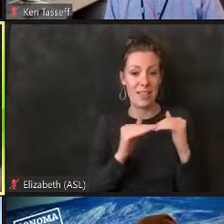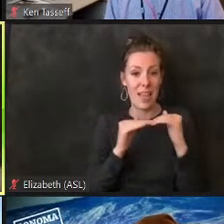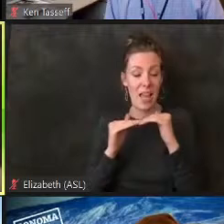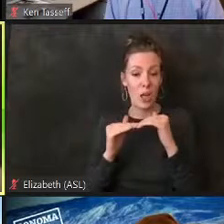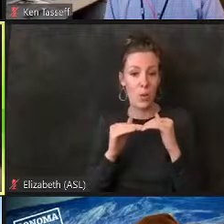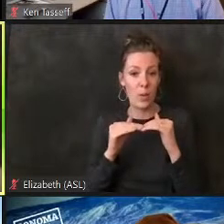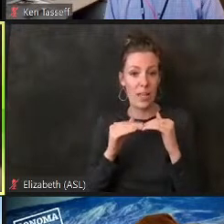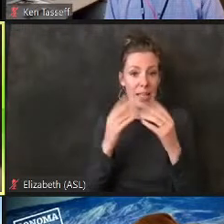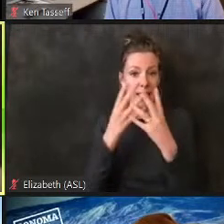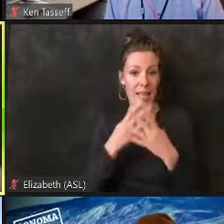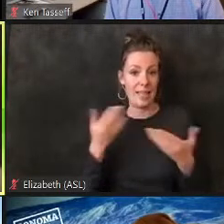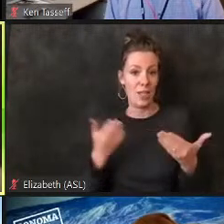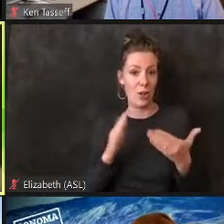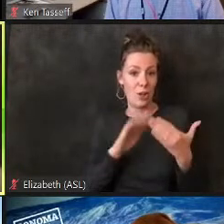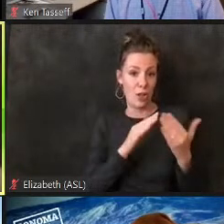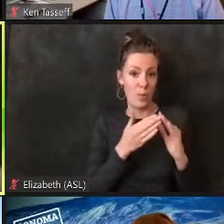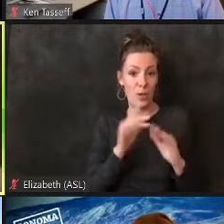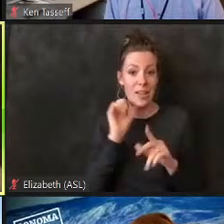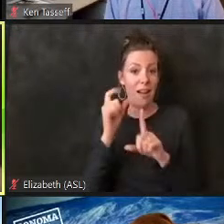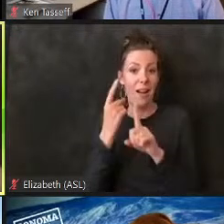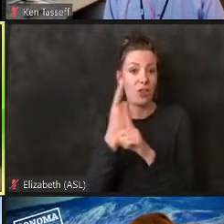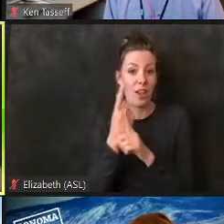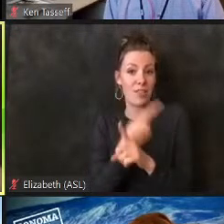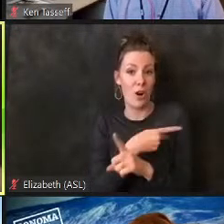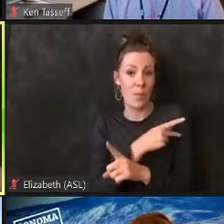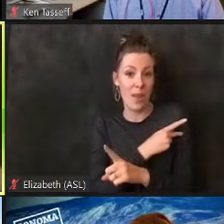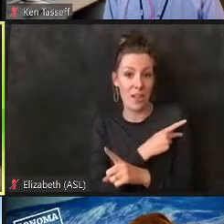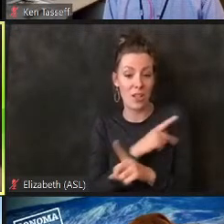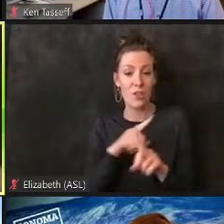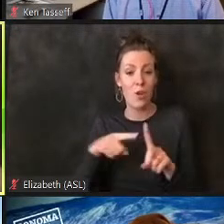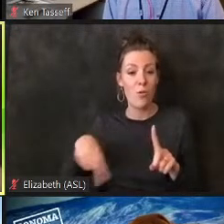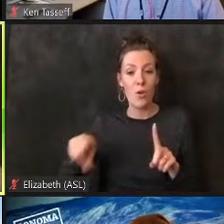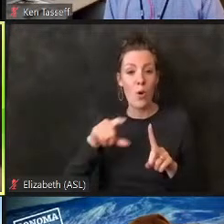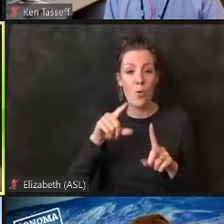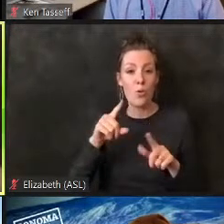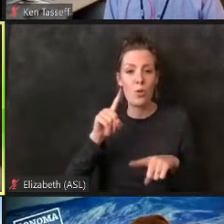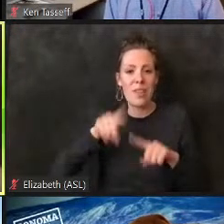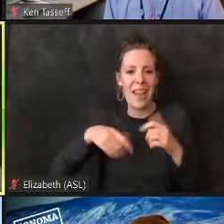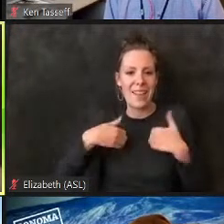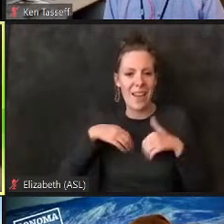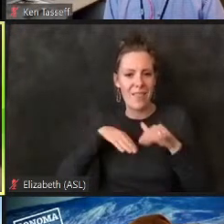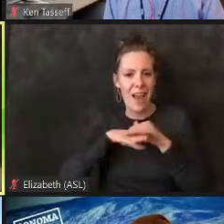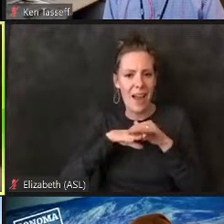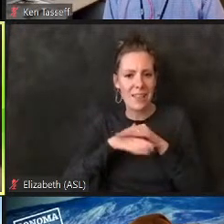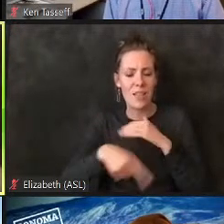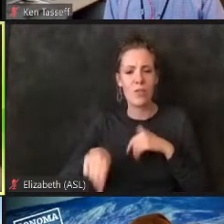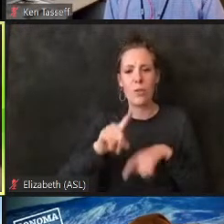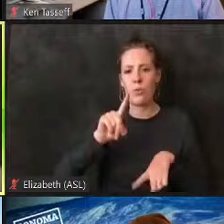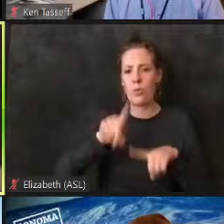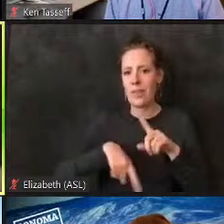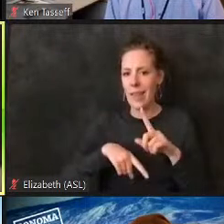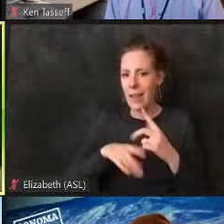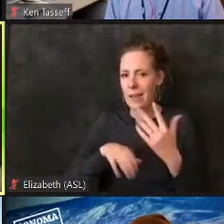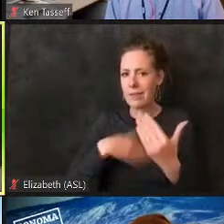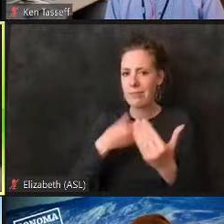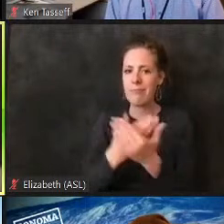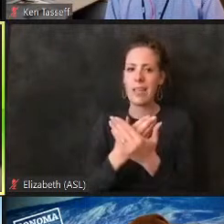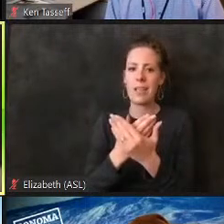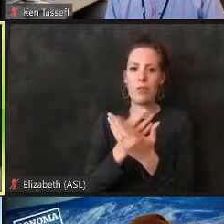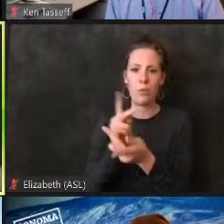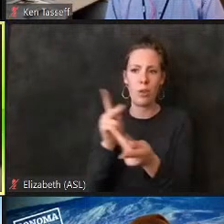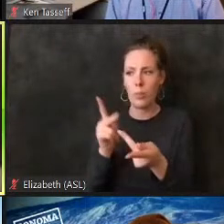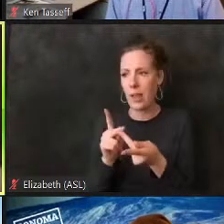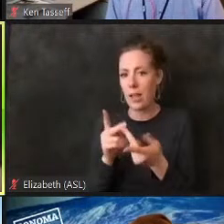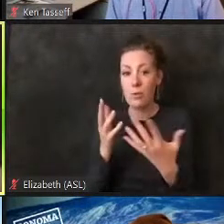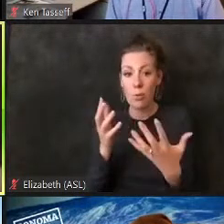our communities get enough vaccine, not just our patients? And so those who can't have access, those who are can't get to the one-on-one corridor, those who are wanting to go